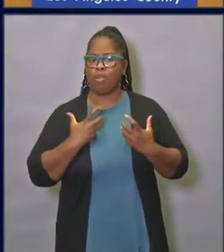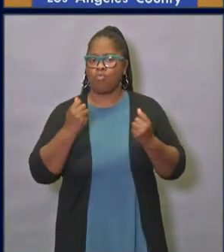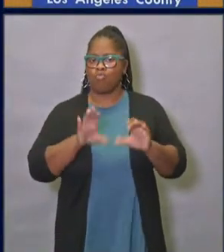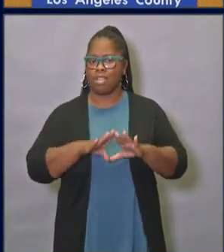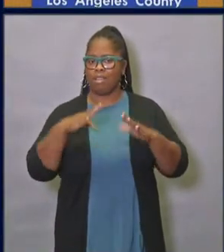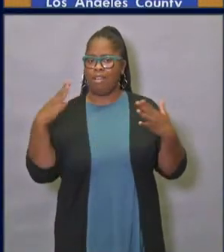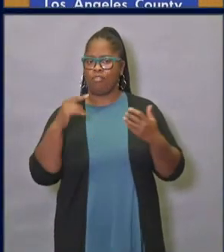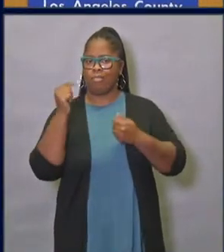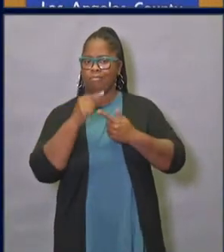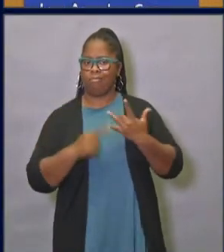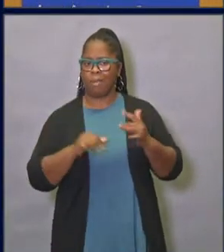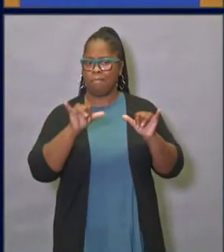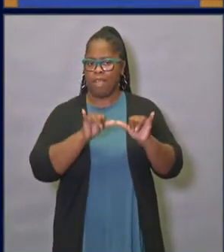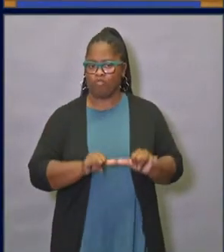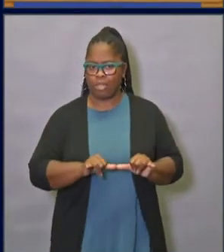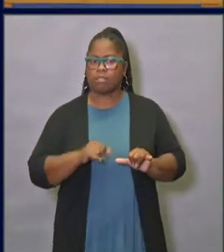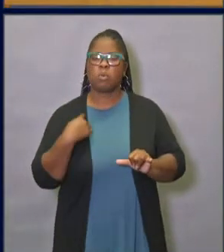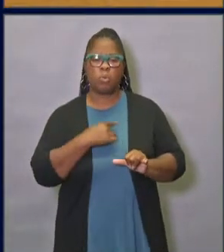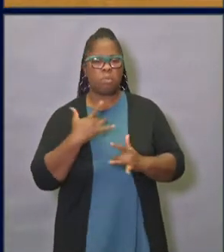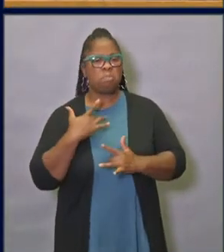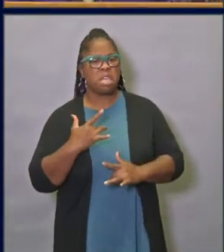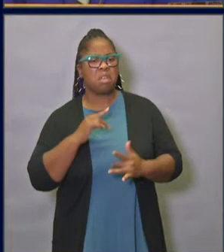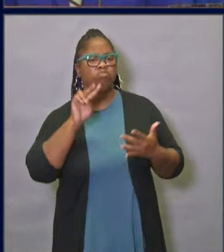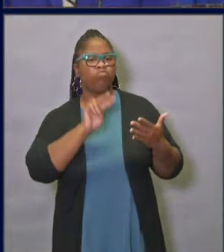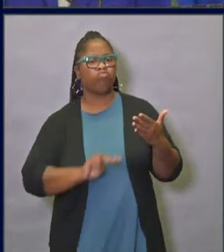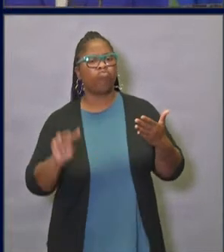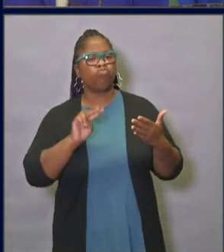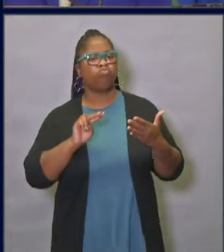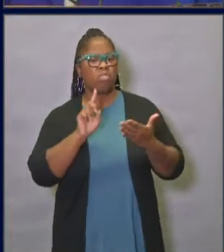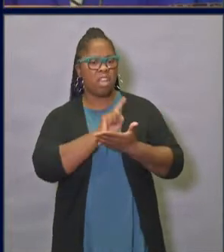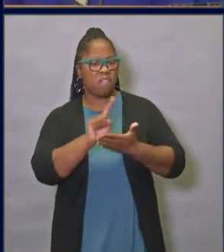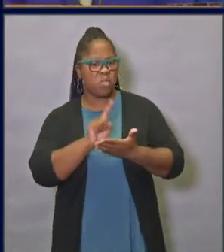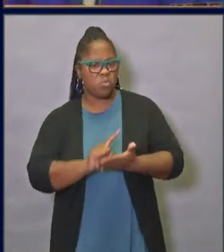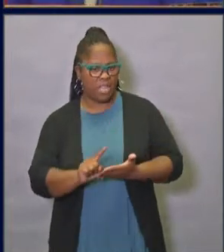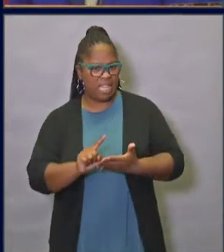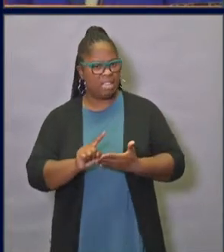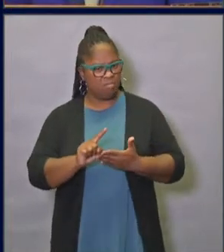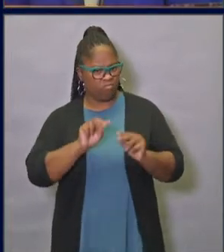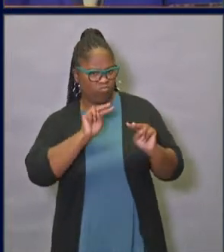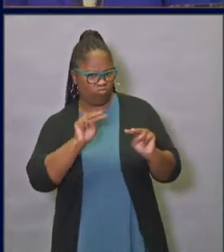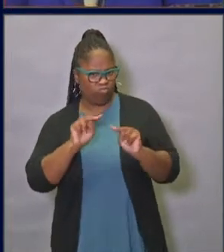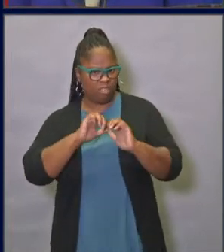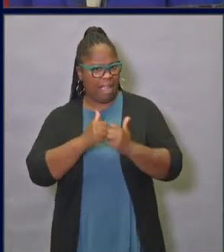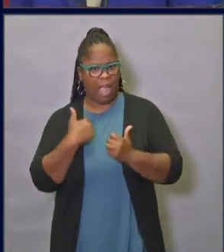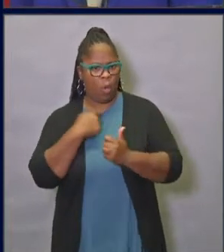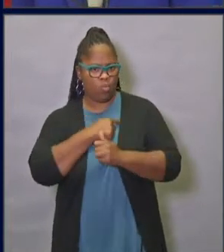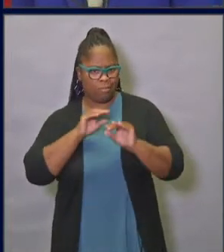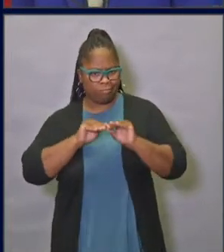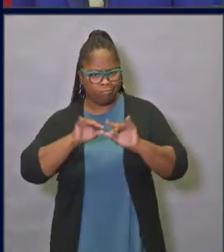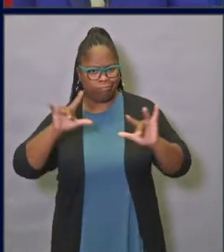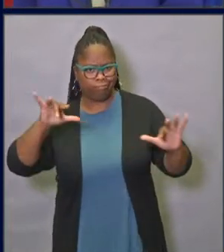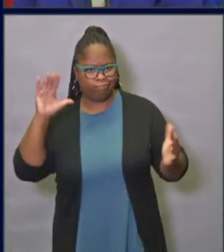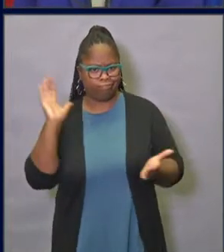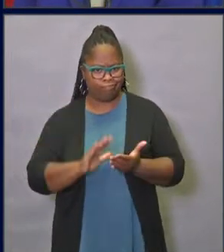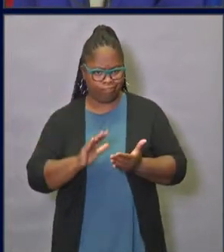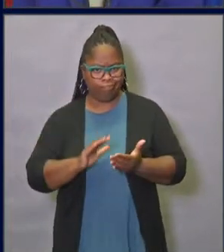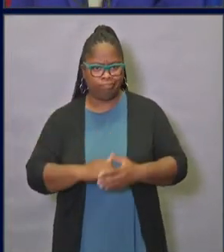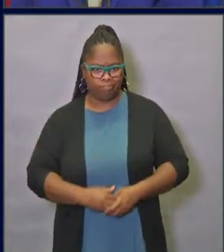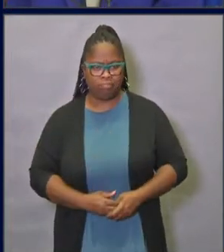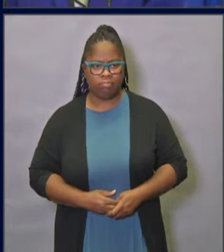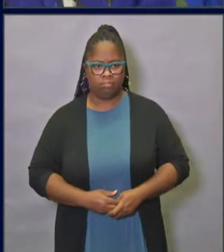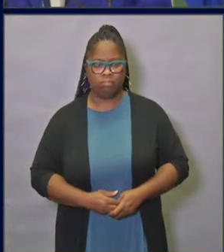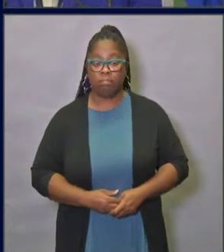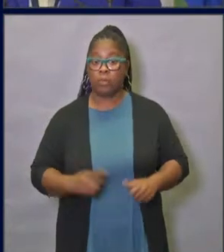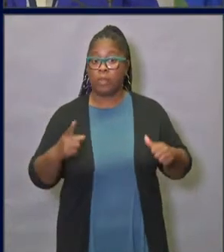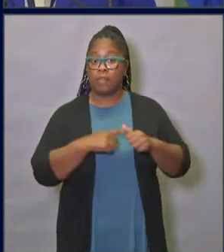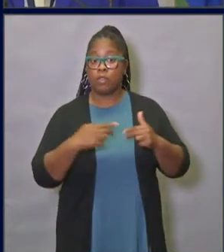we follow every week to understand how we're slowing the spread of COVID-19. And as you can see from our